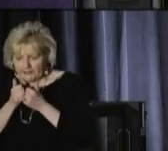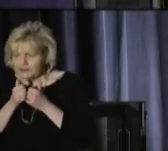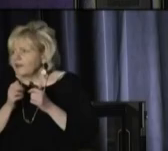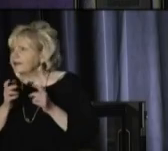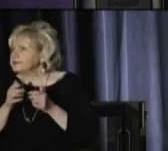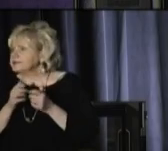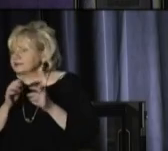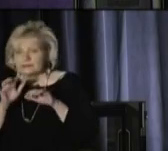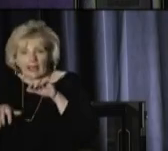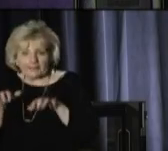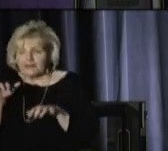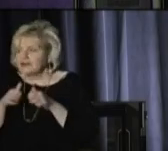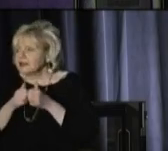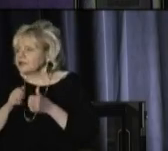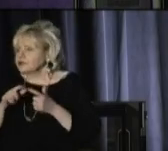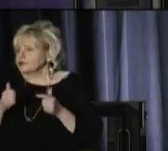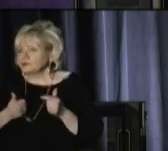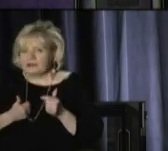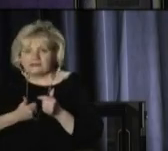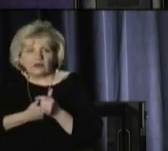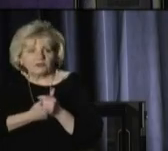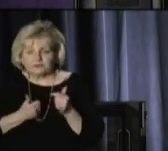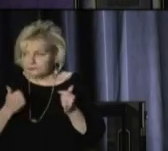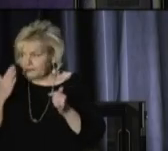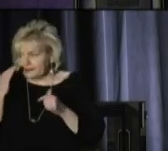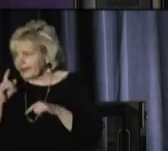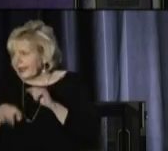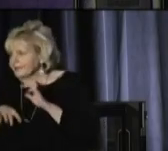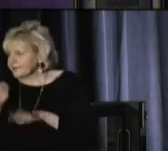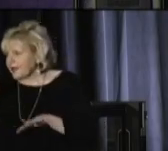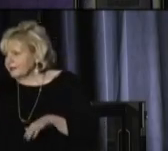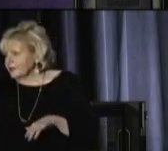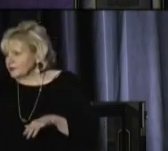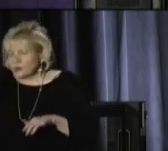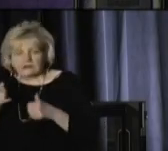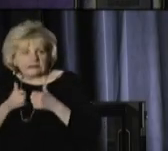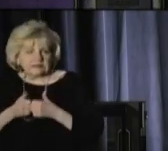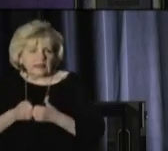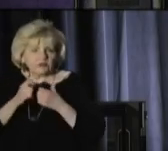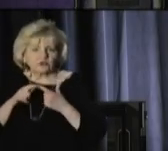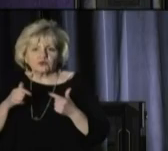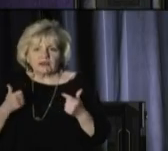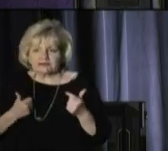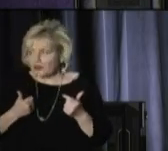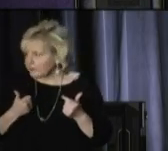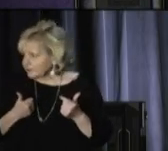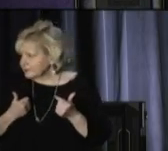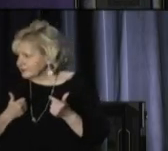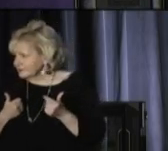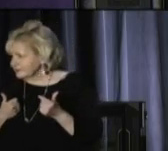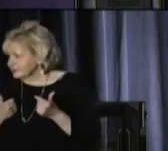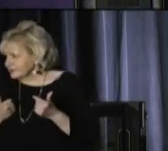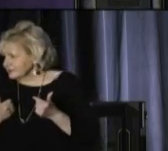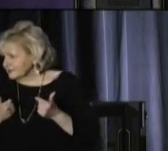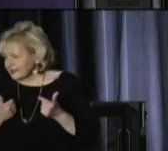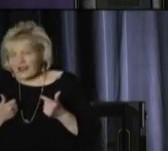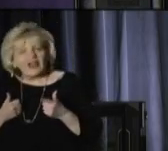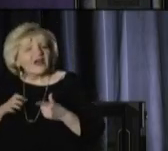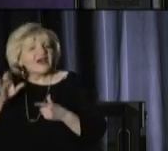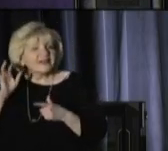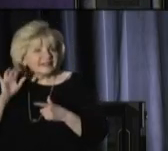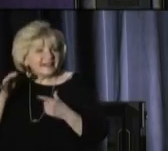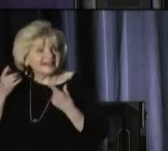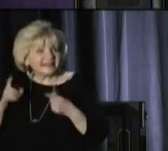myself because yeah. I couldn't. I'm so sleepy, I can't even find the notes app, but just yeah. the text to myself, mm-hmm. and you know, so it does come that